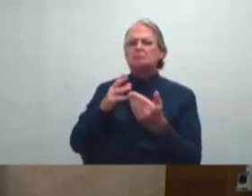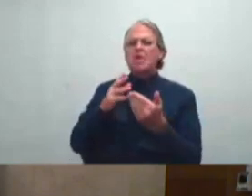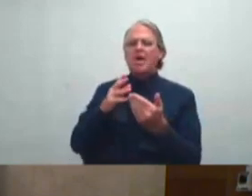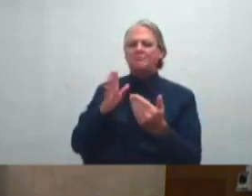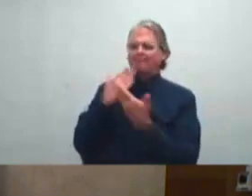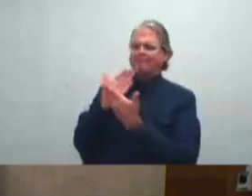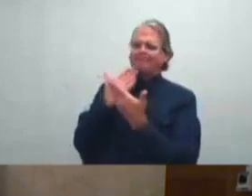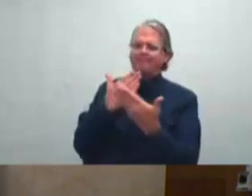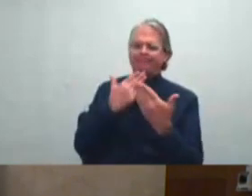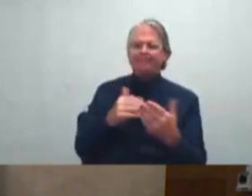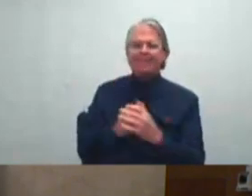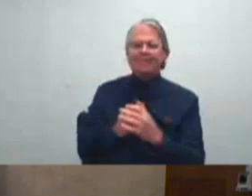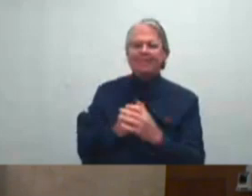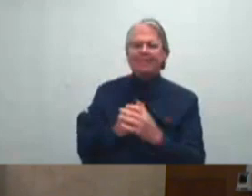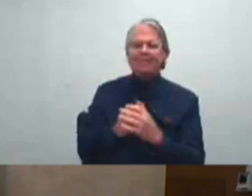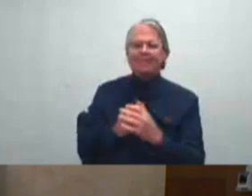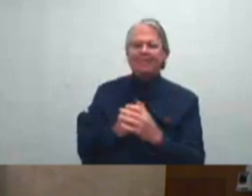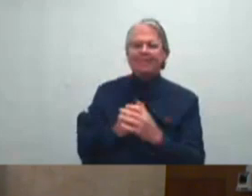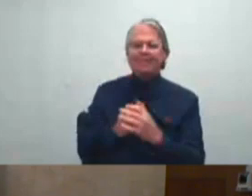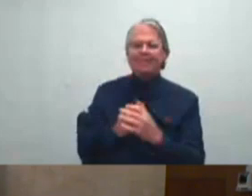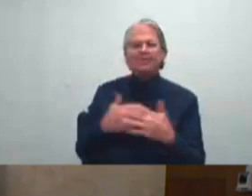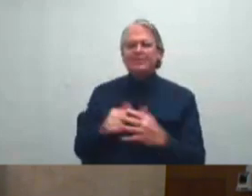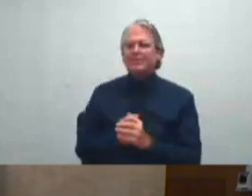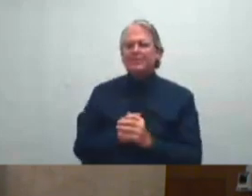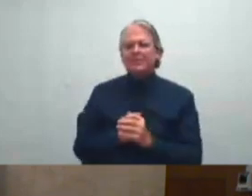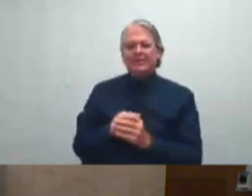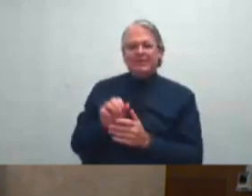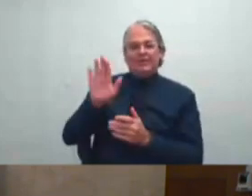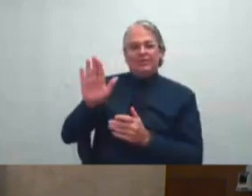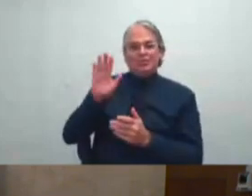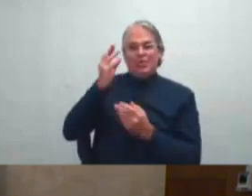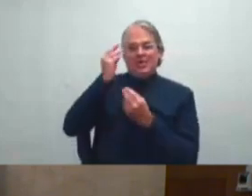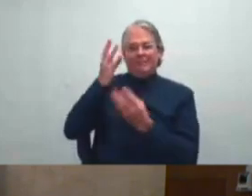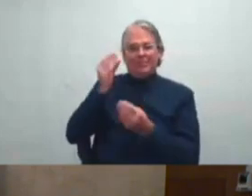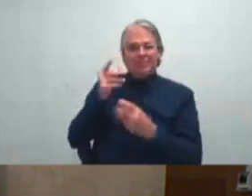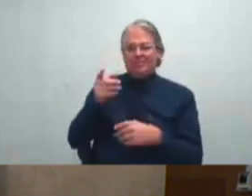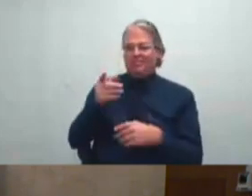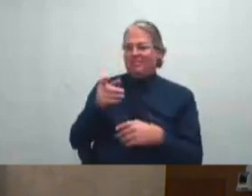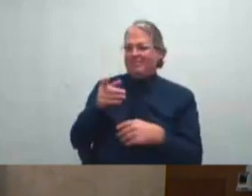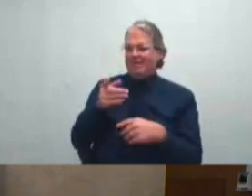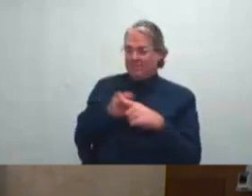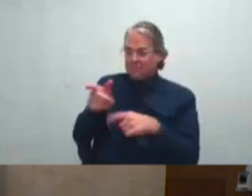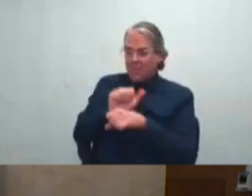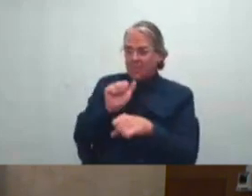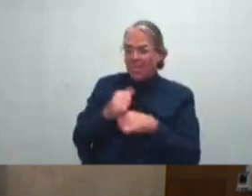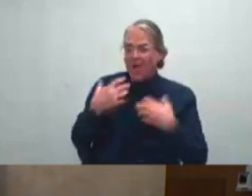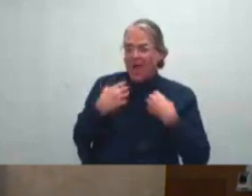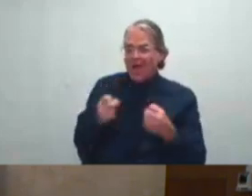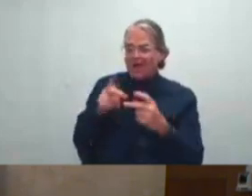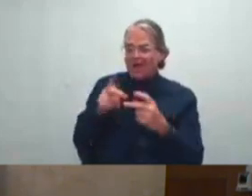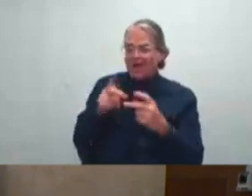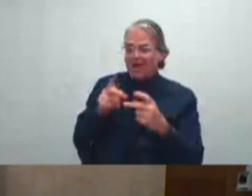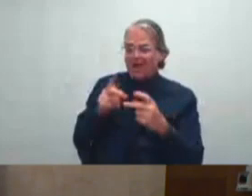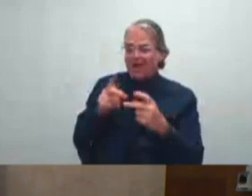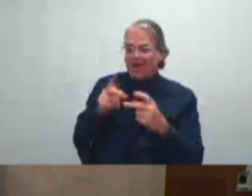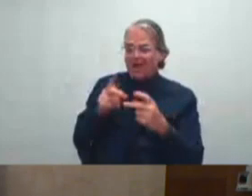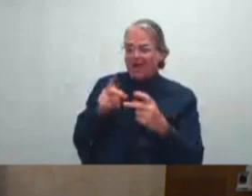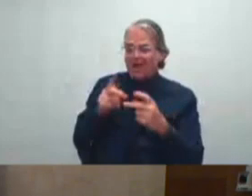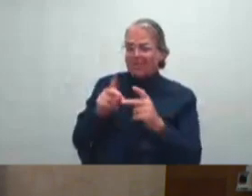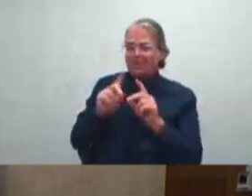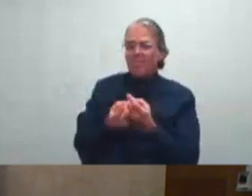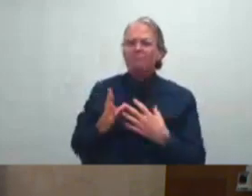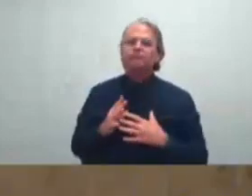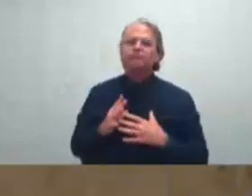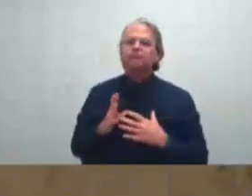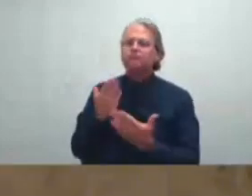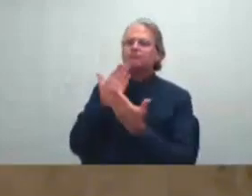so beneficial to know that you're at the health department. I'm super grateful and super thankful for your friendship too. It's nice